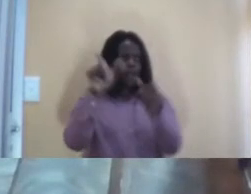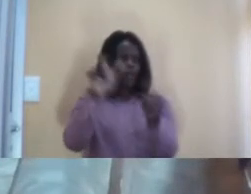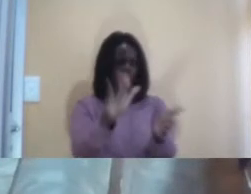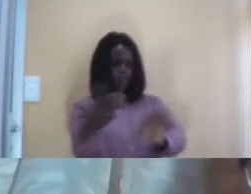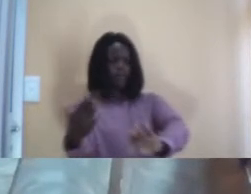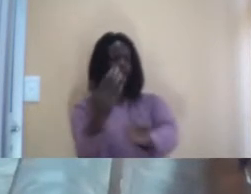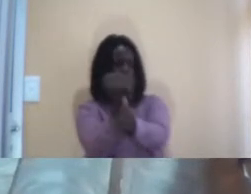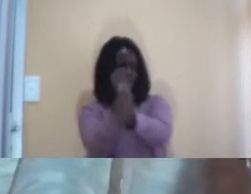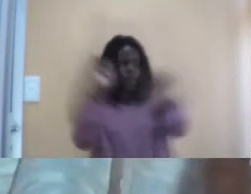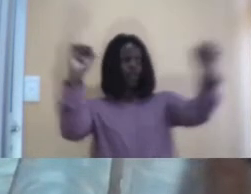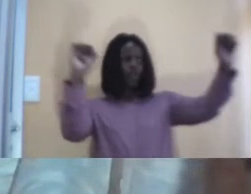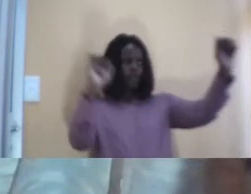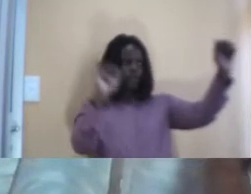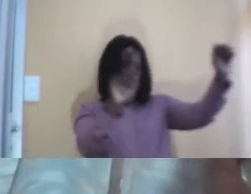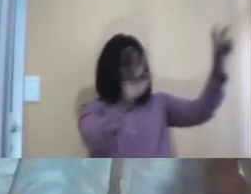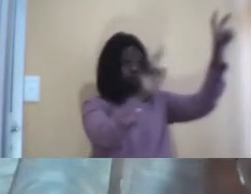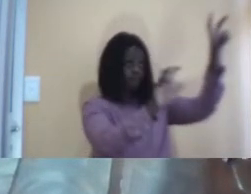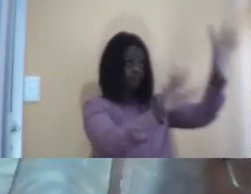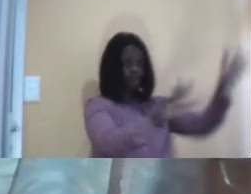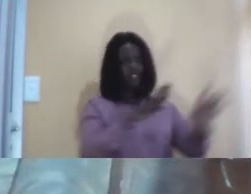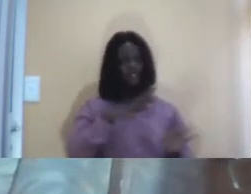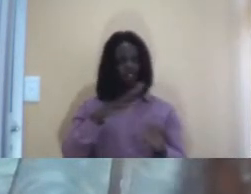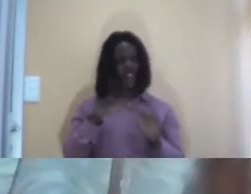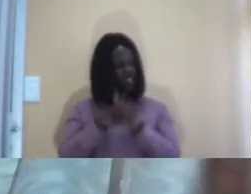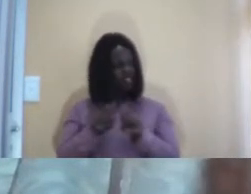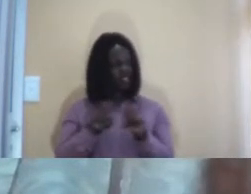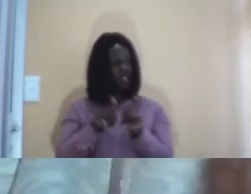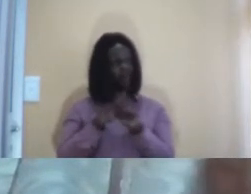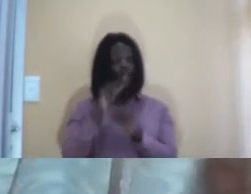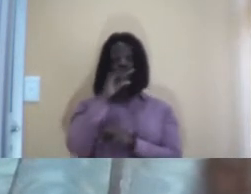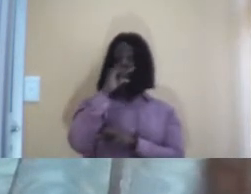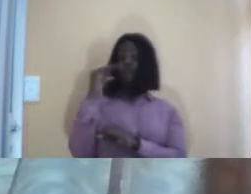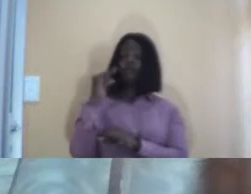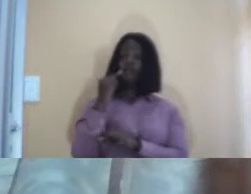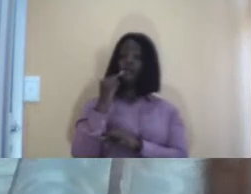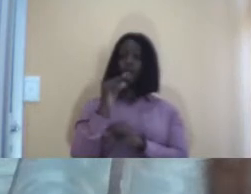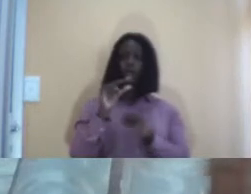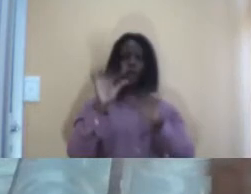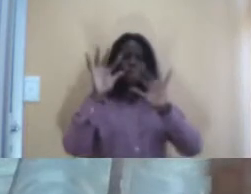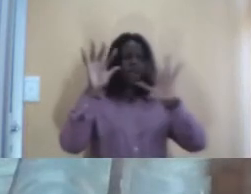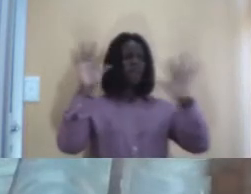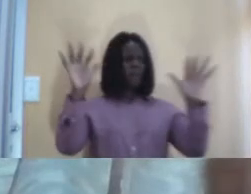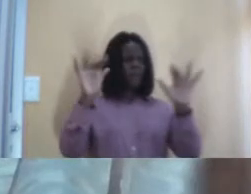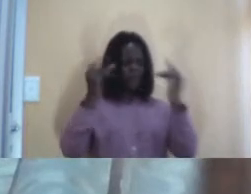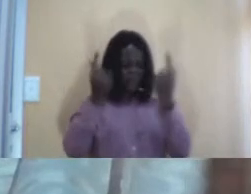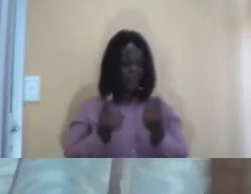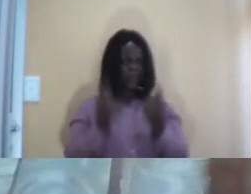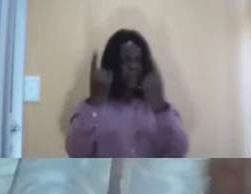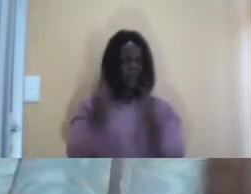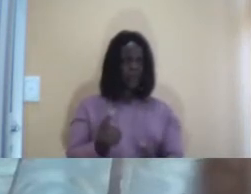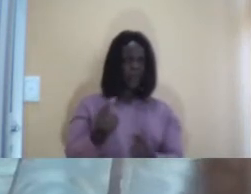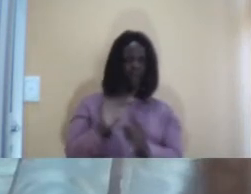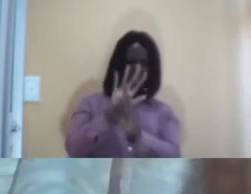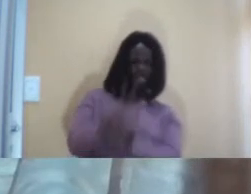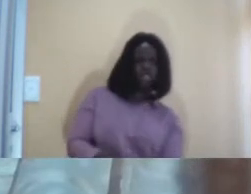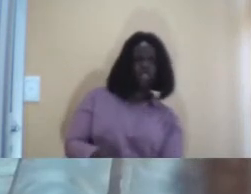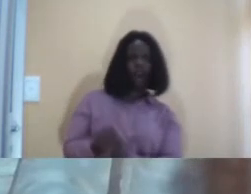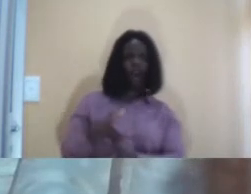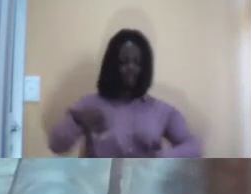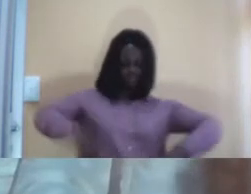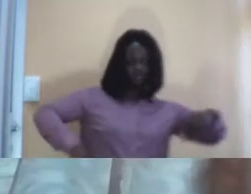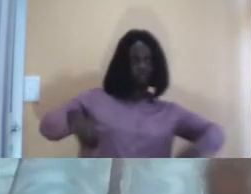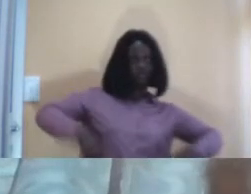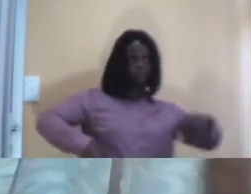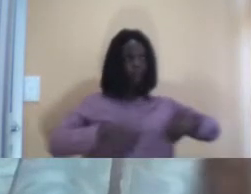freedom. Equally, we will never forget the names of perpetrators of these crimes,"